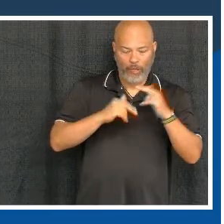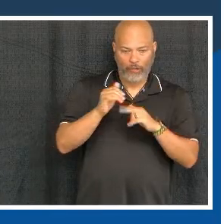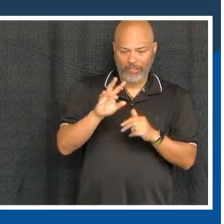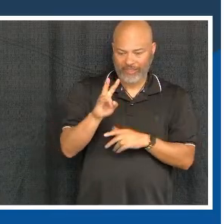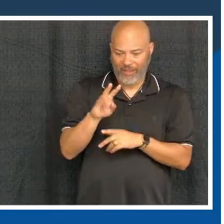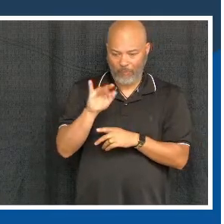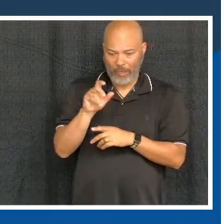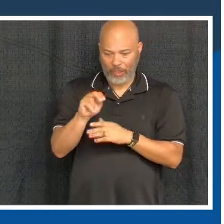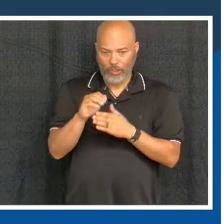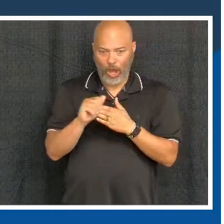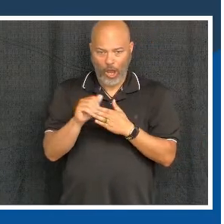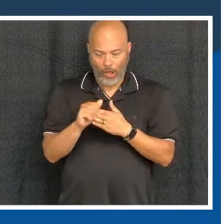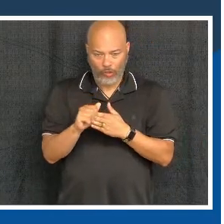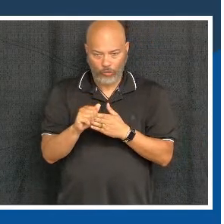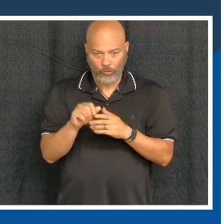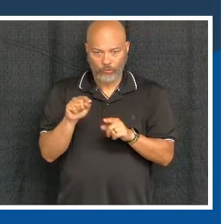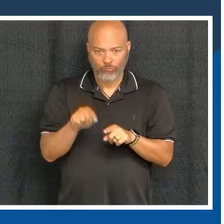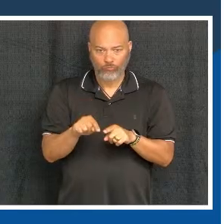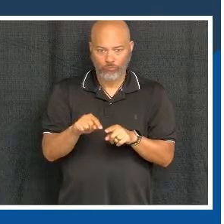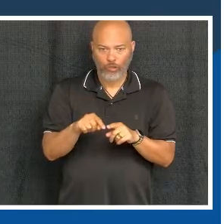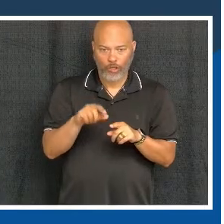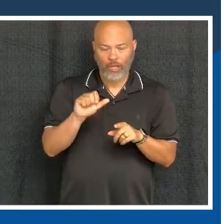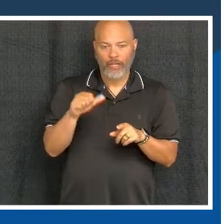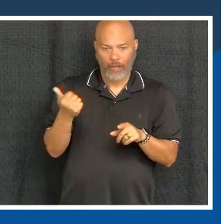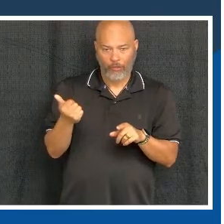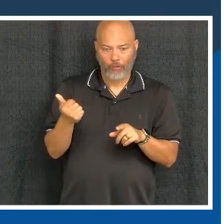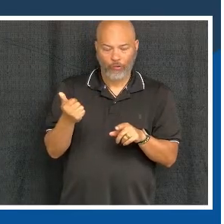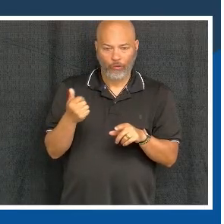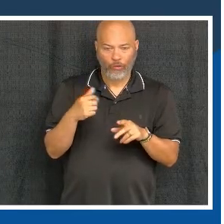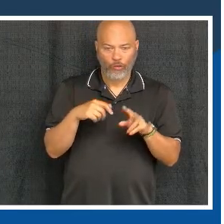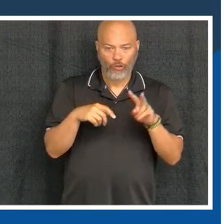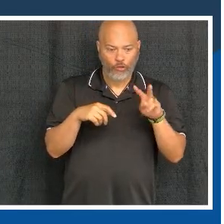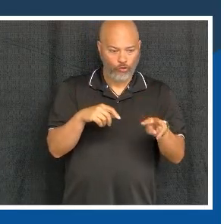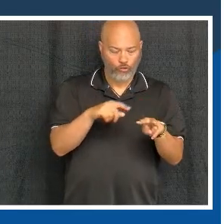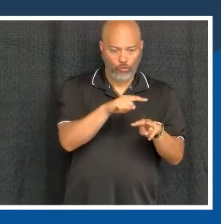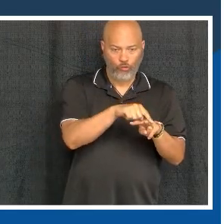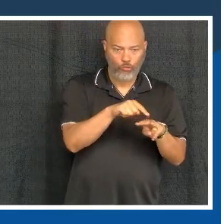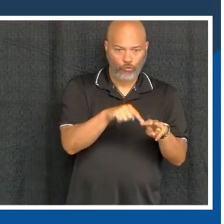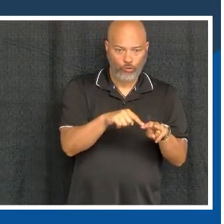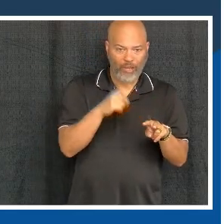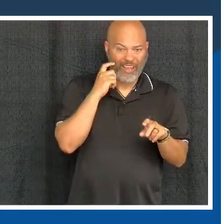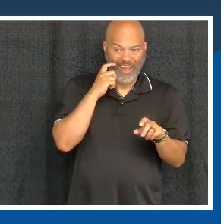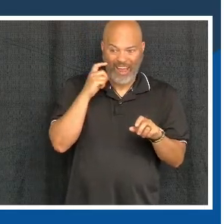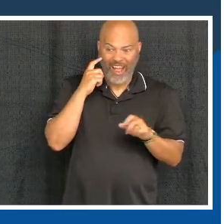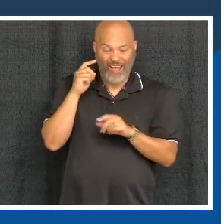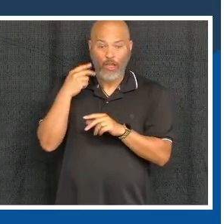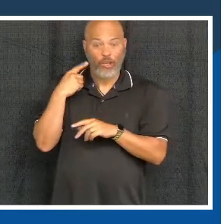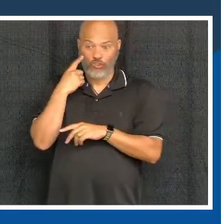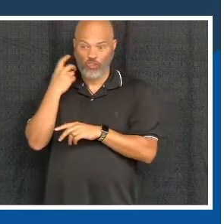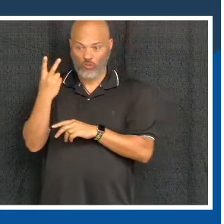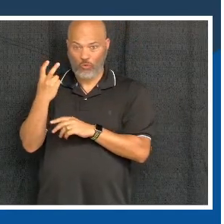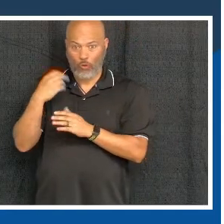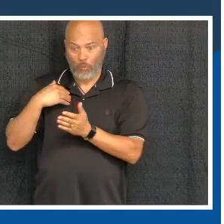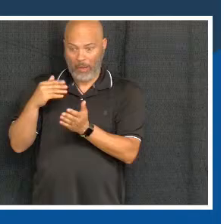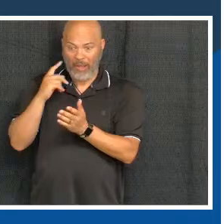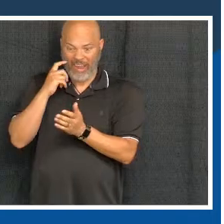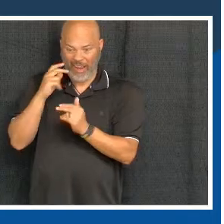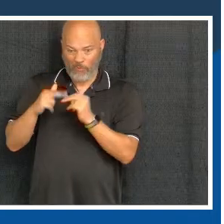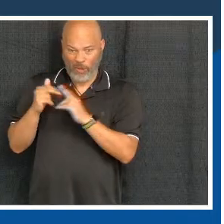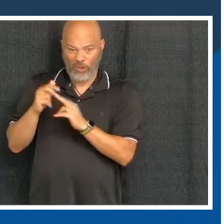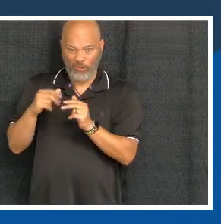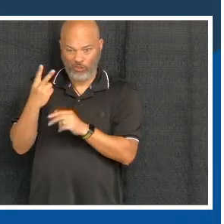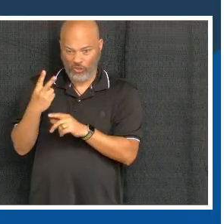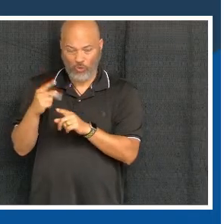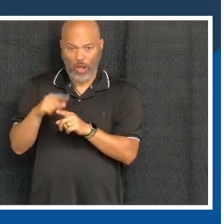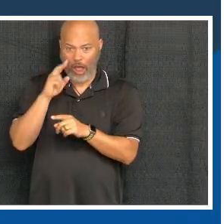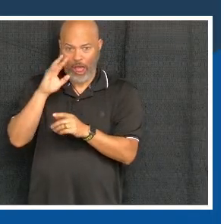million. The two substations that were just have completed are a little over $8 million. And